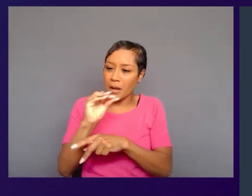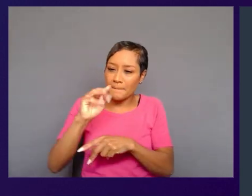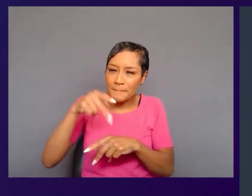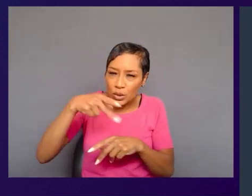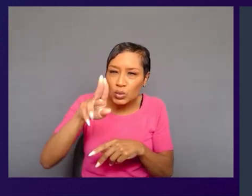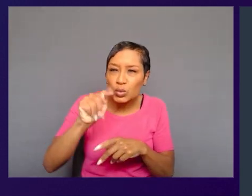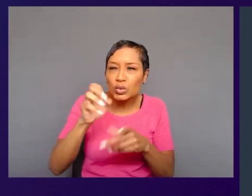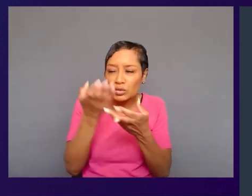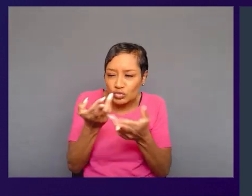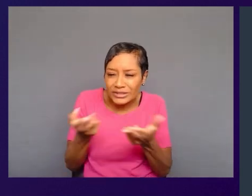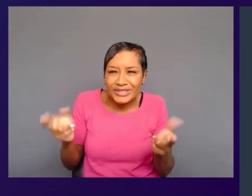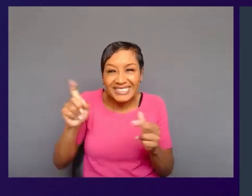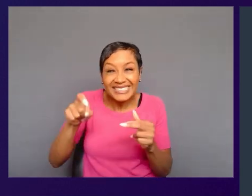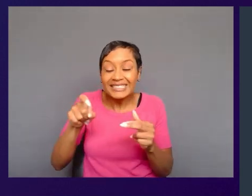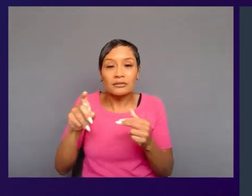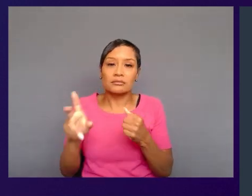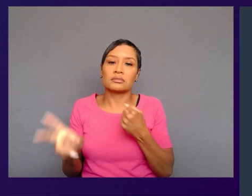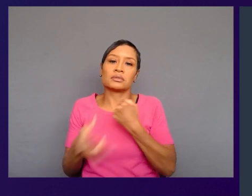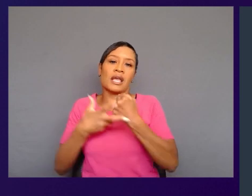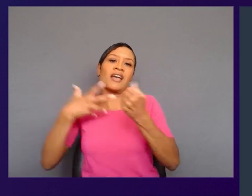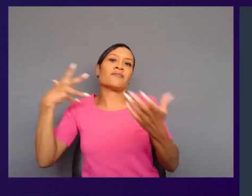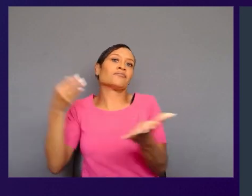job, that can really save a lot of money.